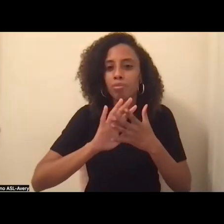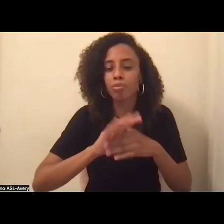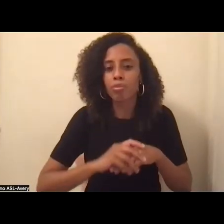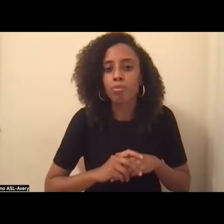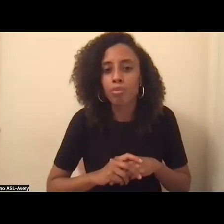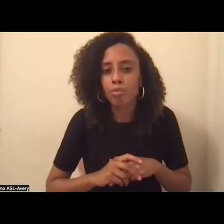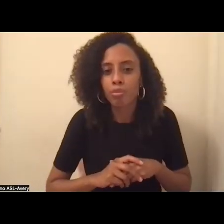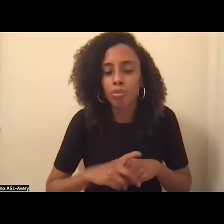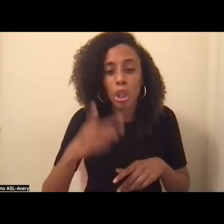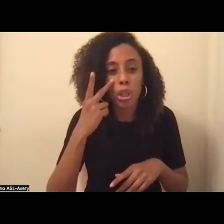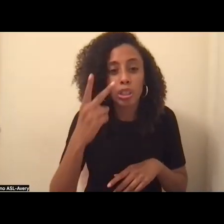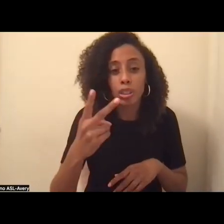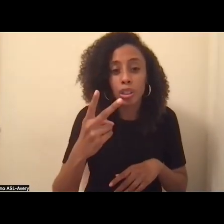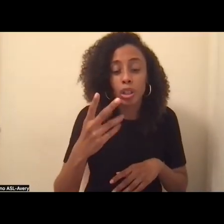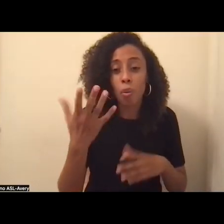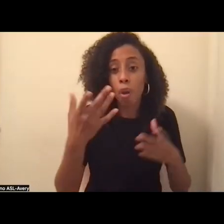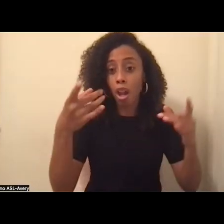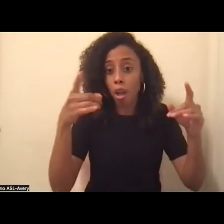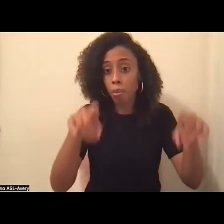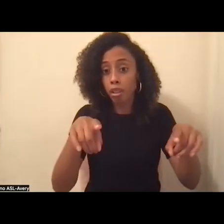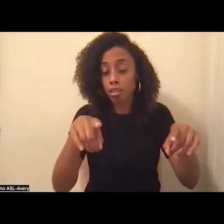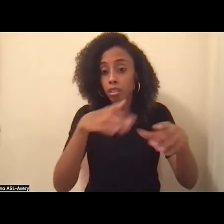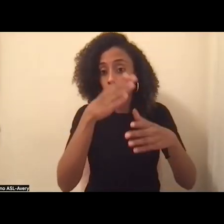So did you see what ultimately happened?